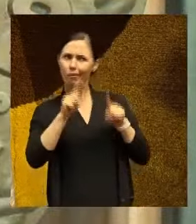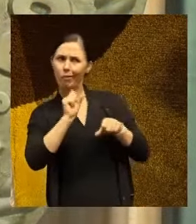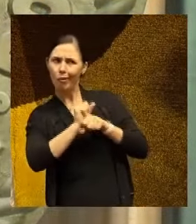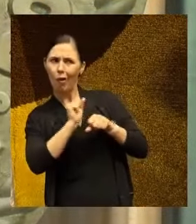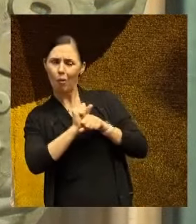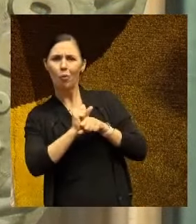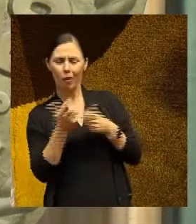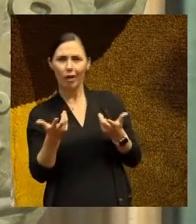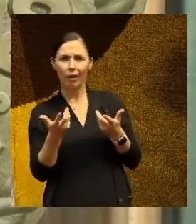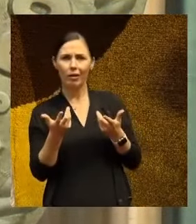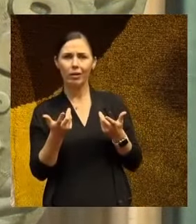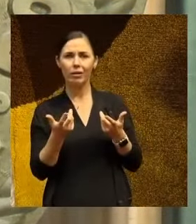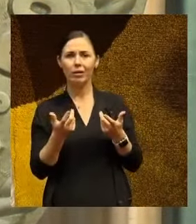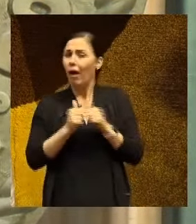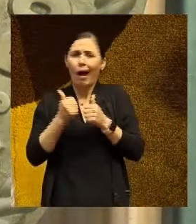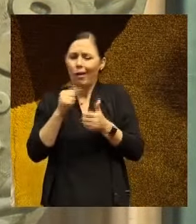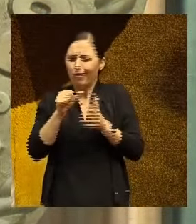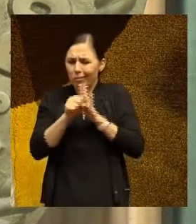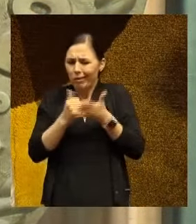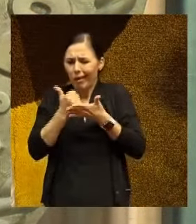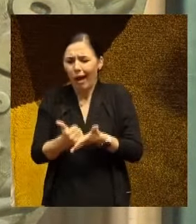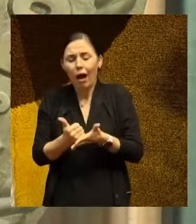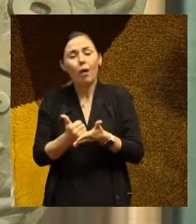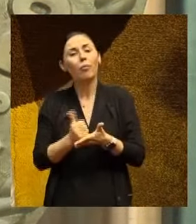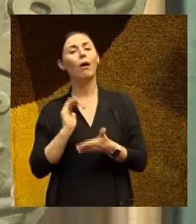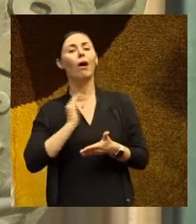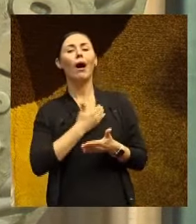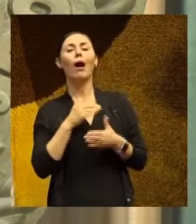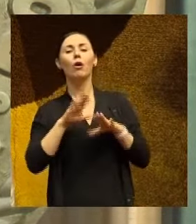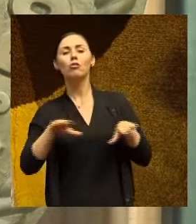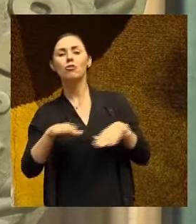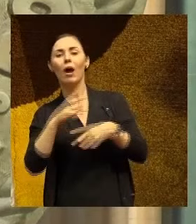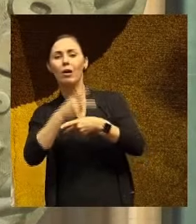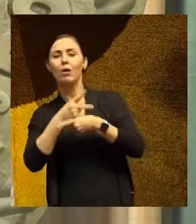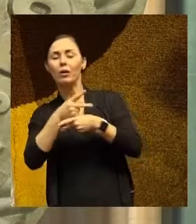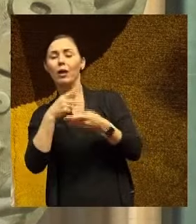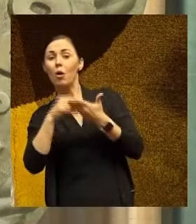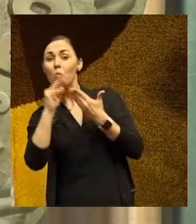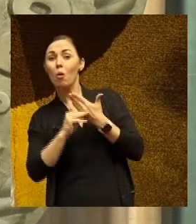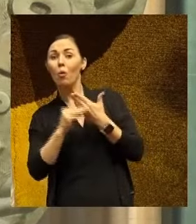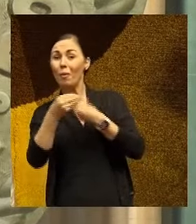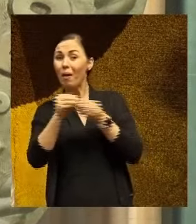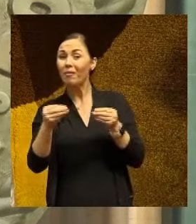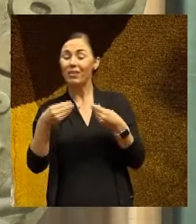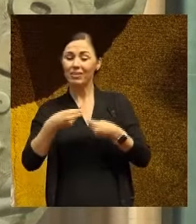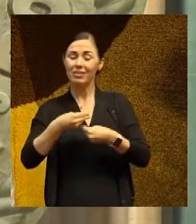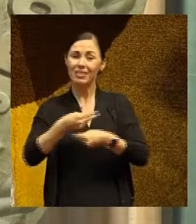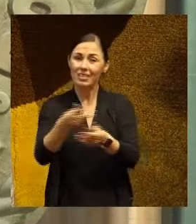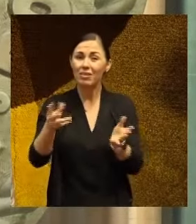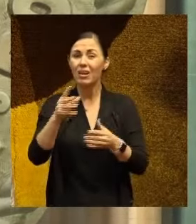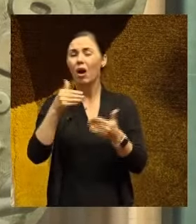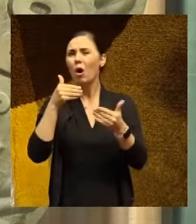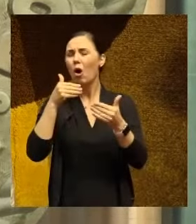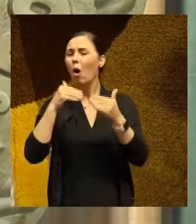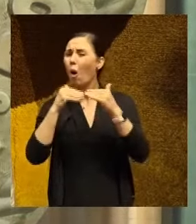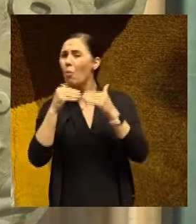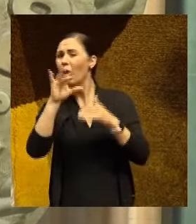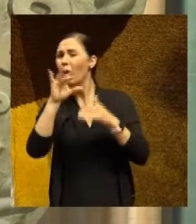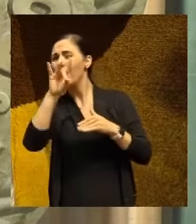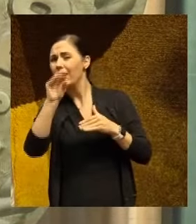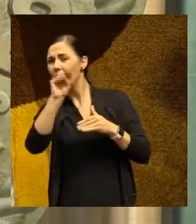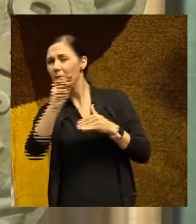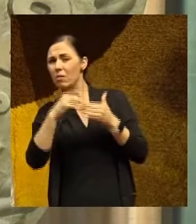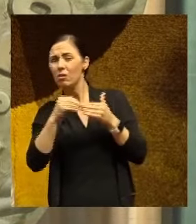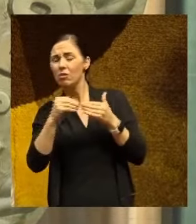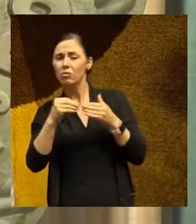them, the state's Child Care Program Office is distributing nearly $80 million to support access to